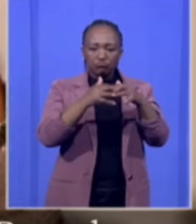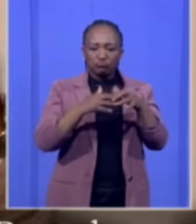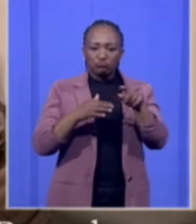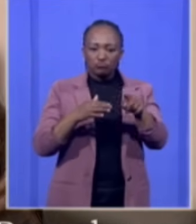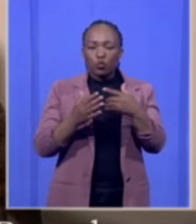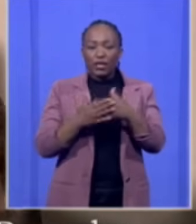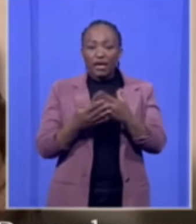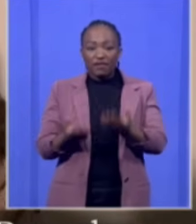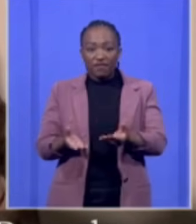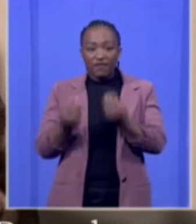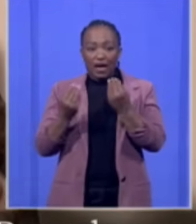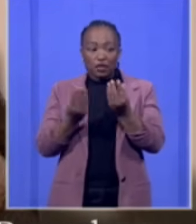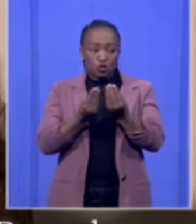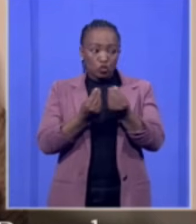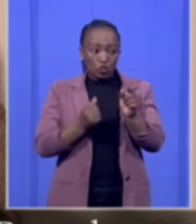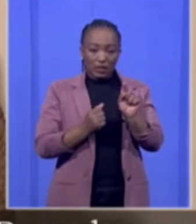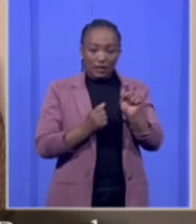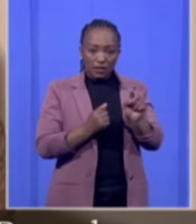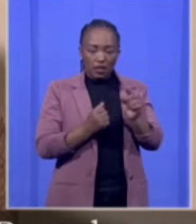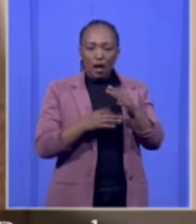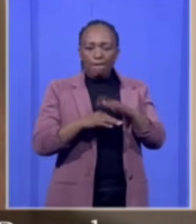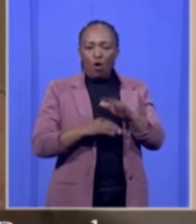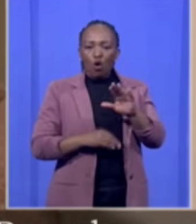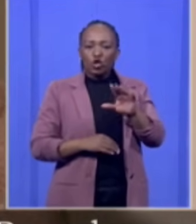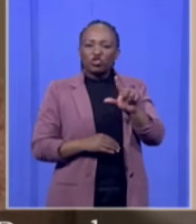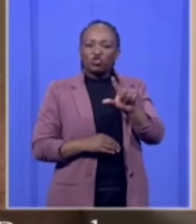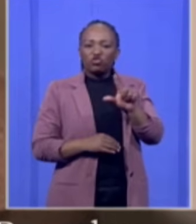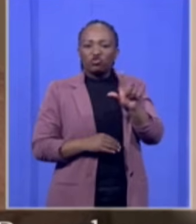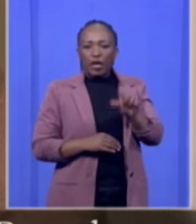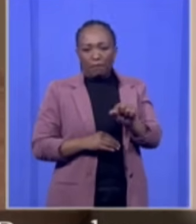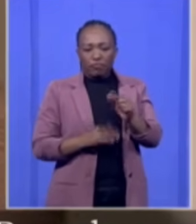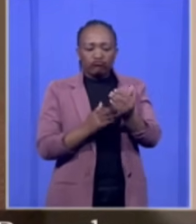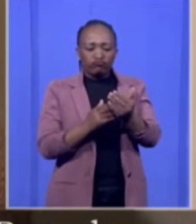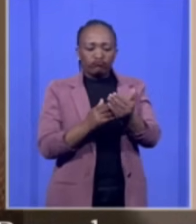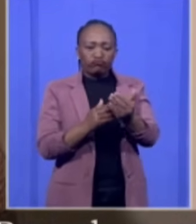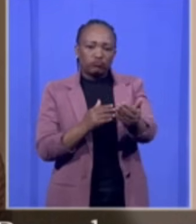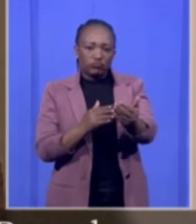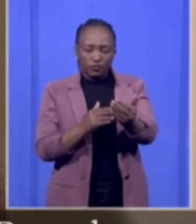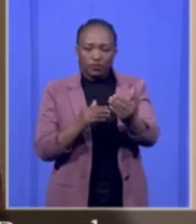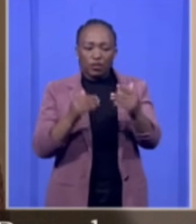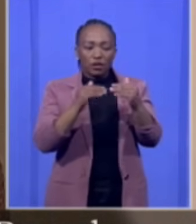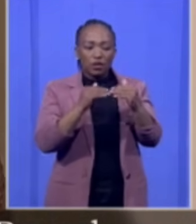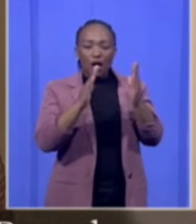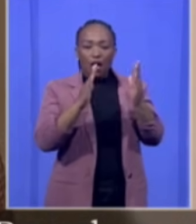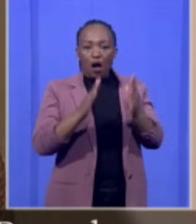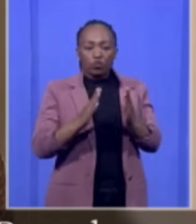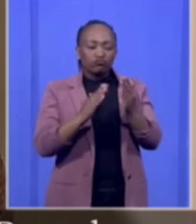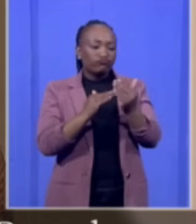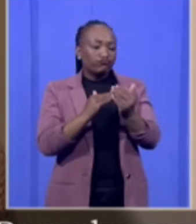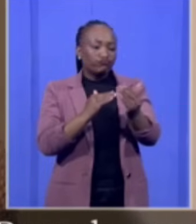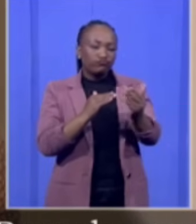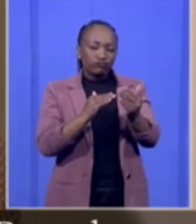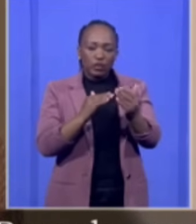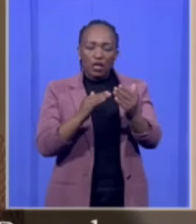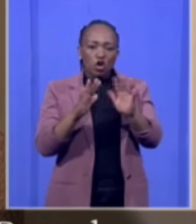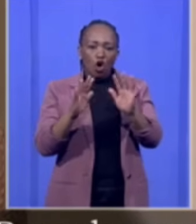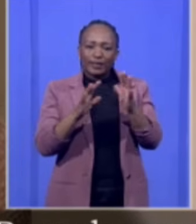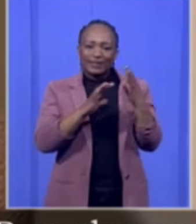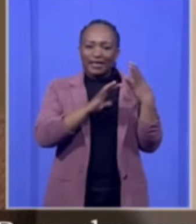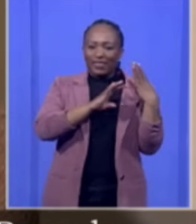that these solutions are going to be cheaper and cheaper, and the result is that households are not going to be overburdened